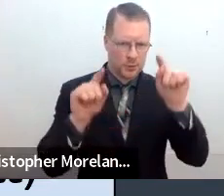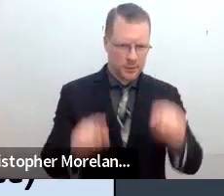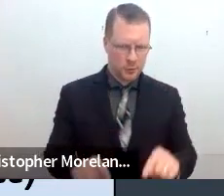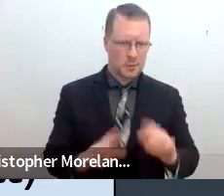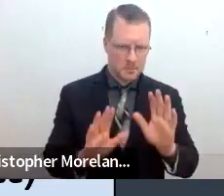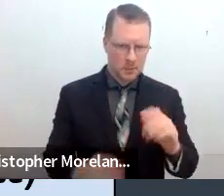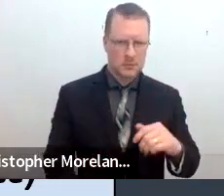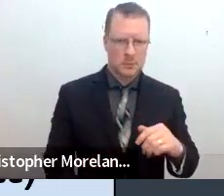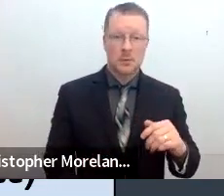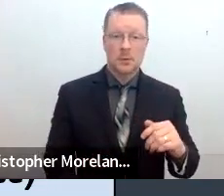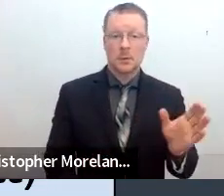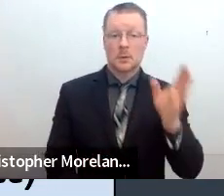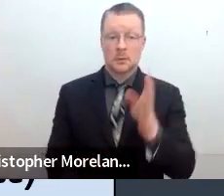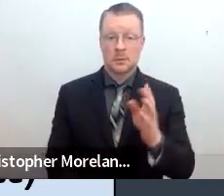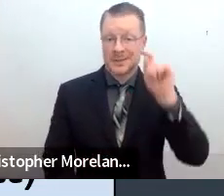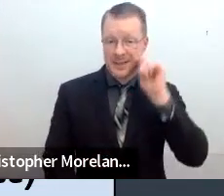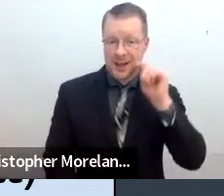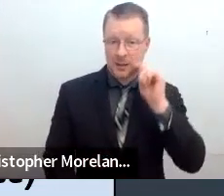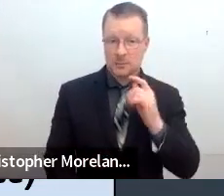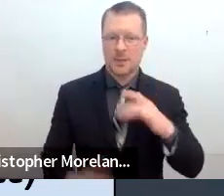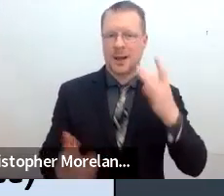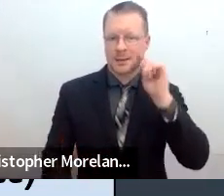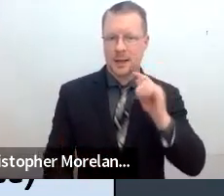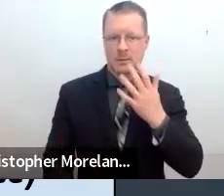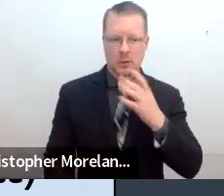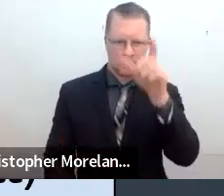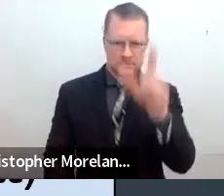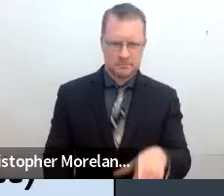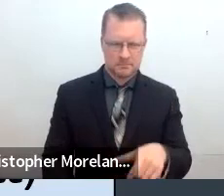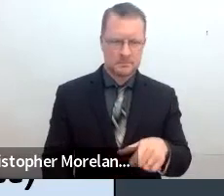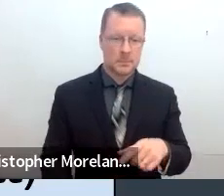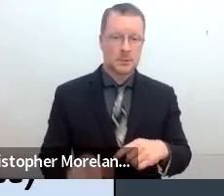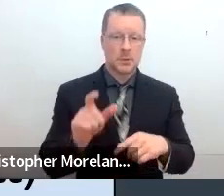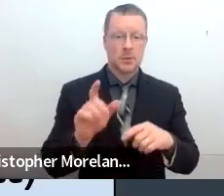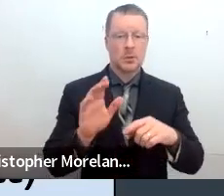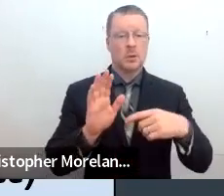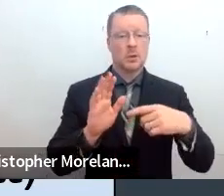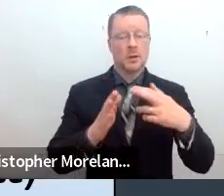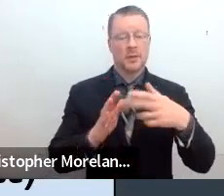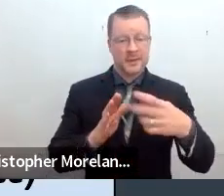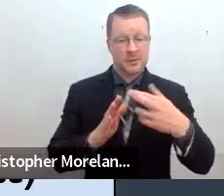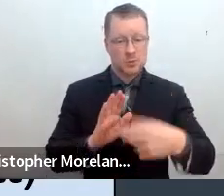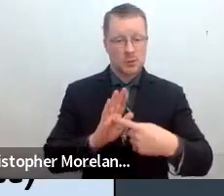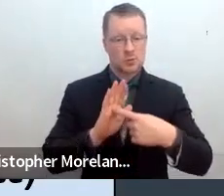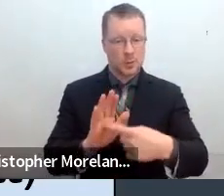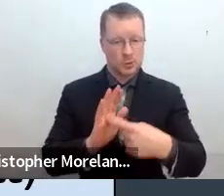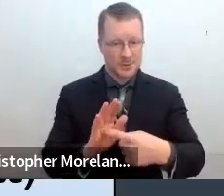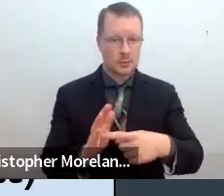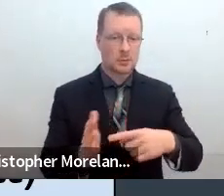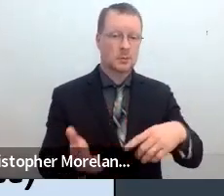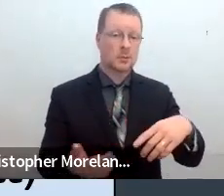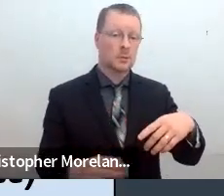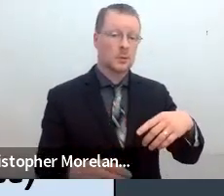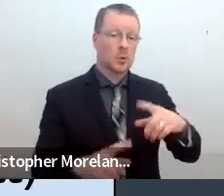I'm not going to review each part of this chart. However, the light tan in the center,